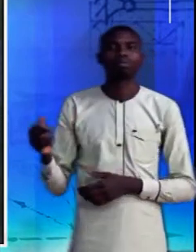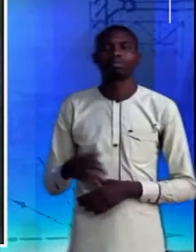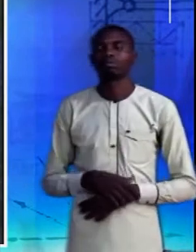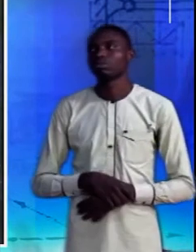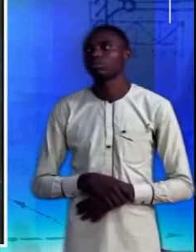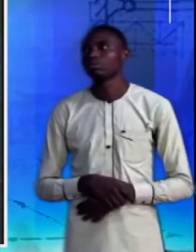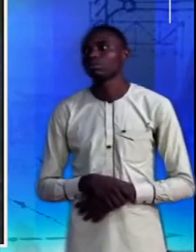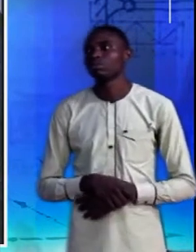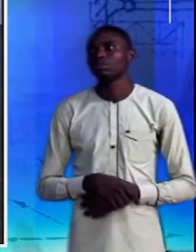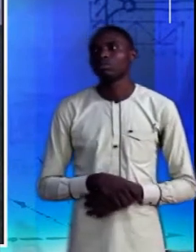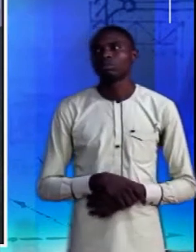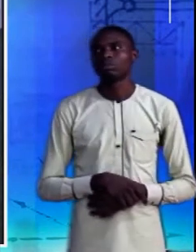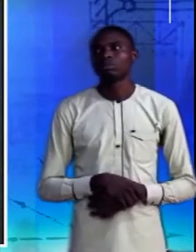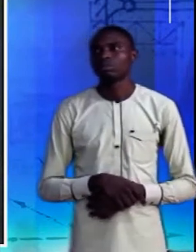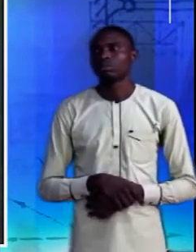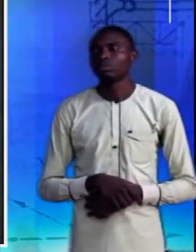second.